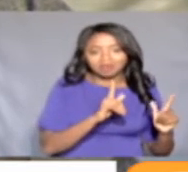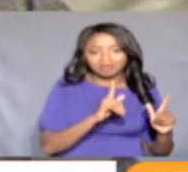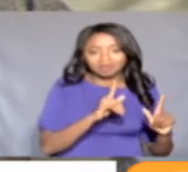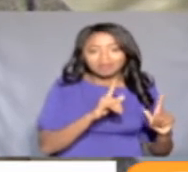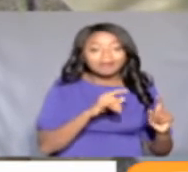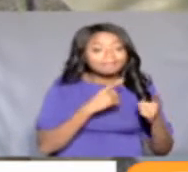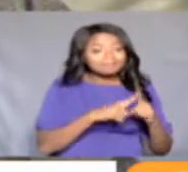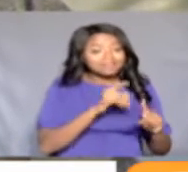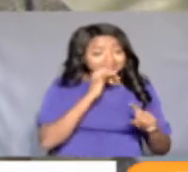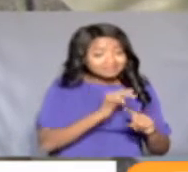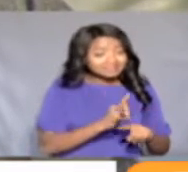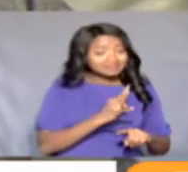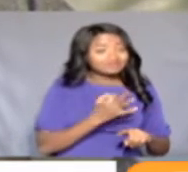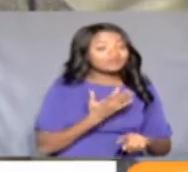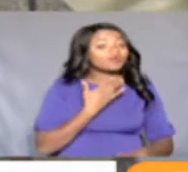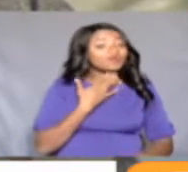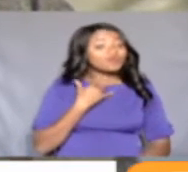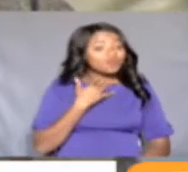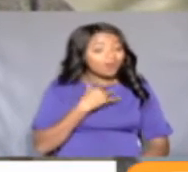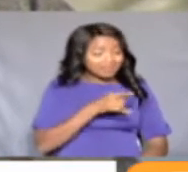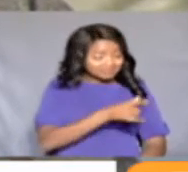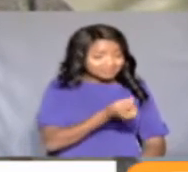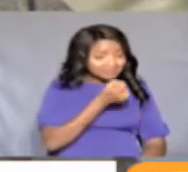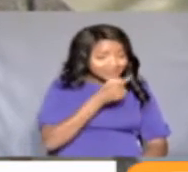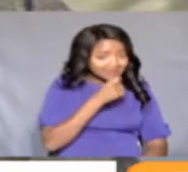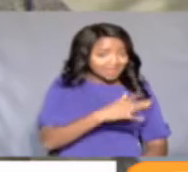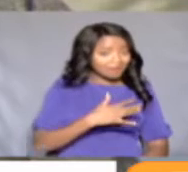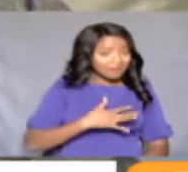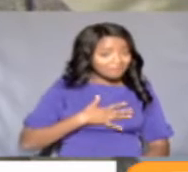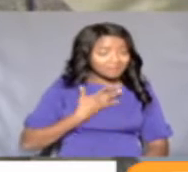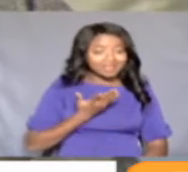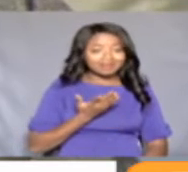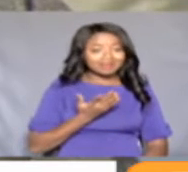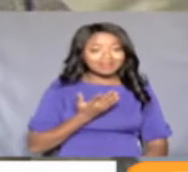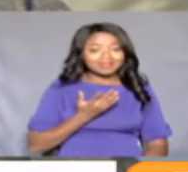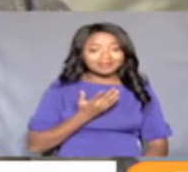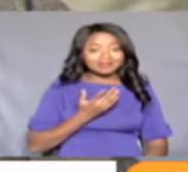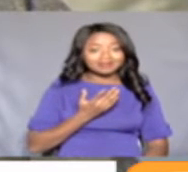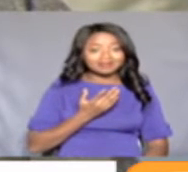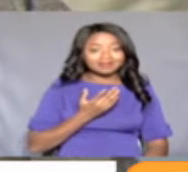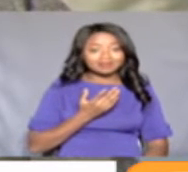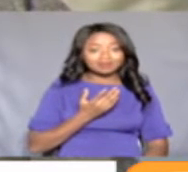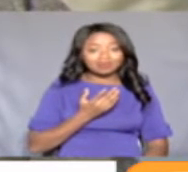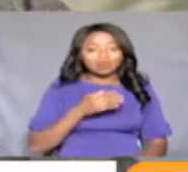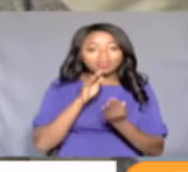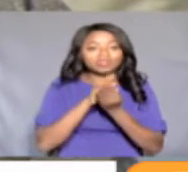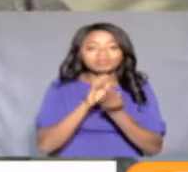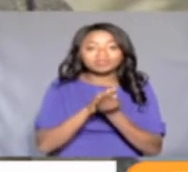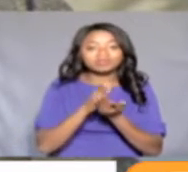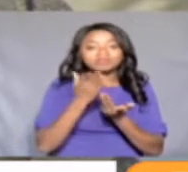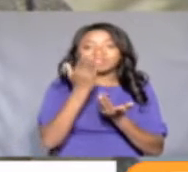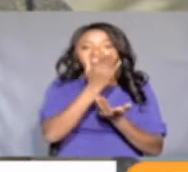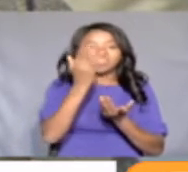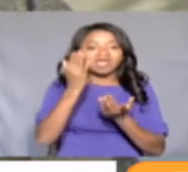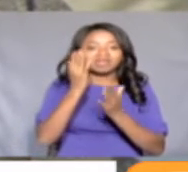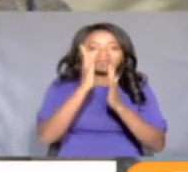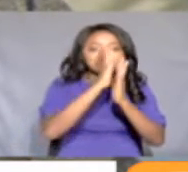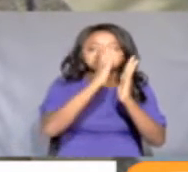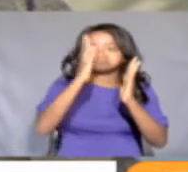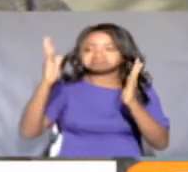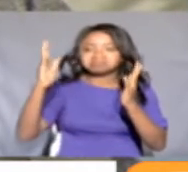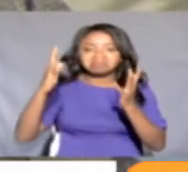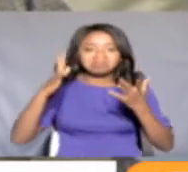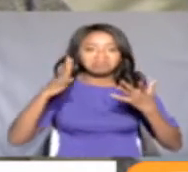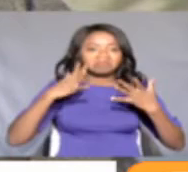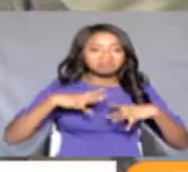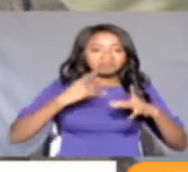want to put your medicinal plants on the shelf where even the conventional